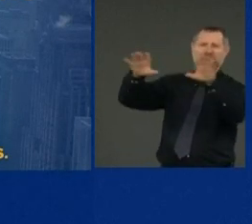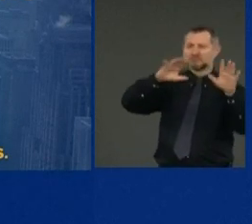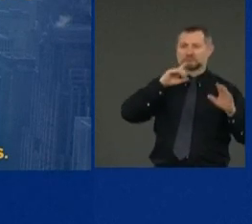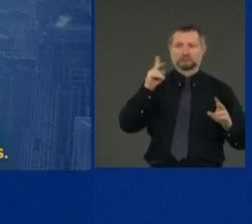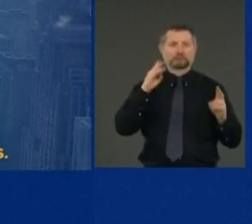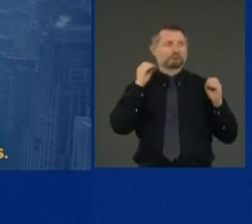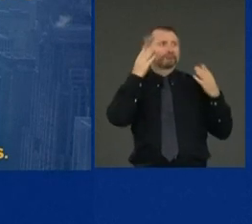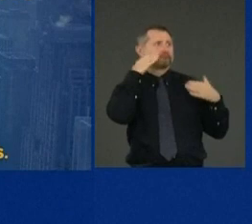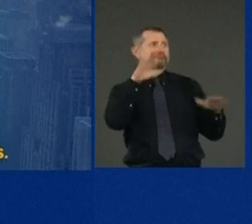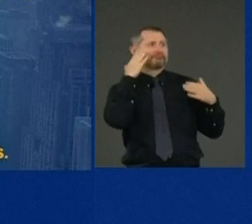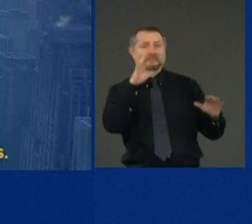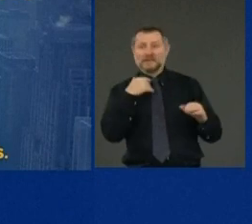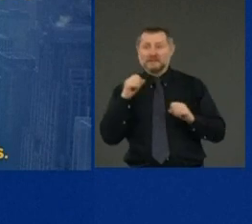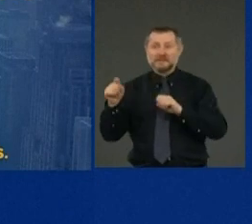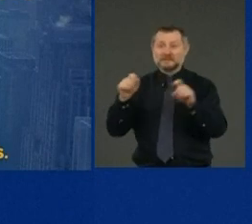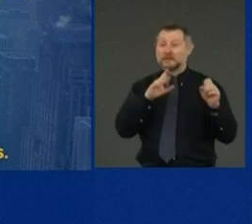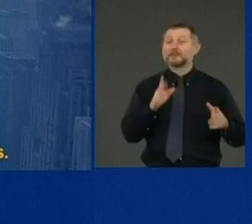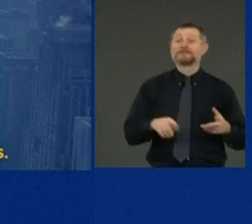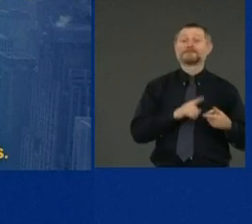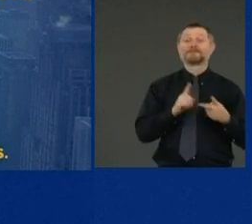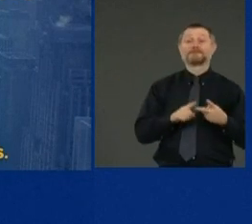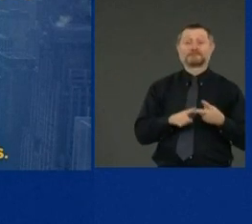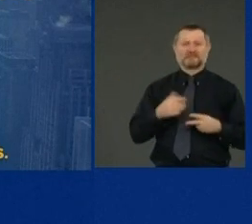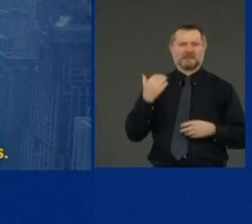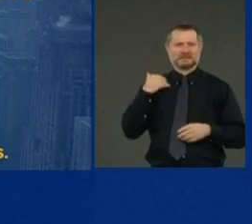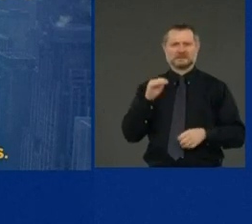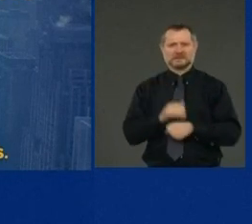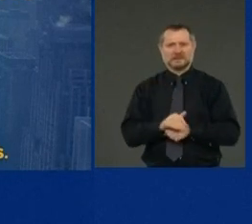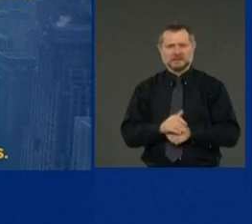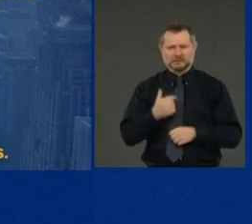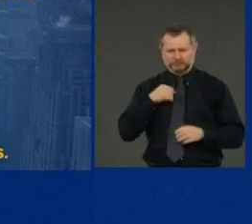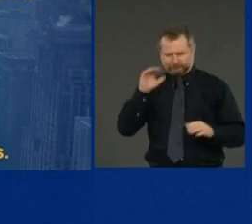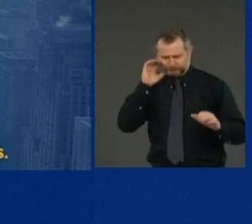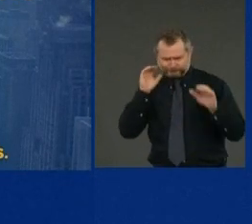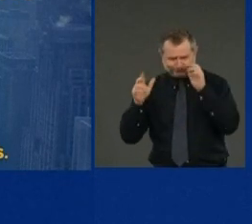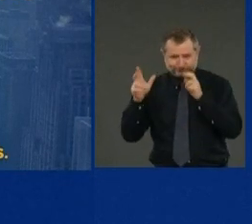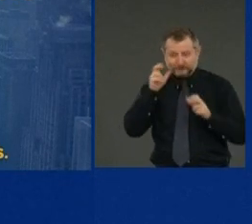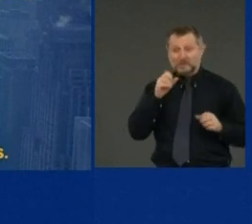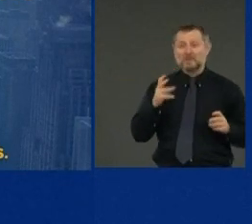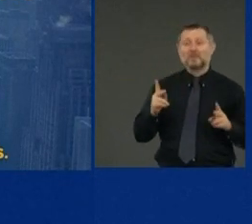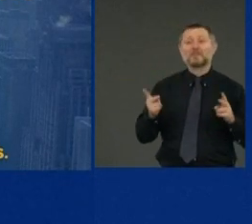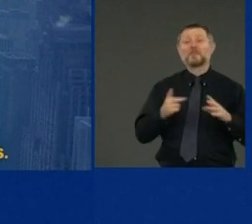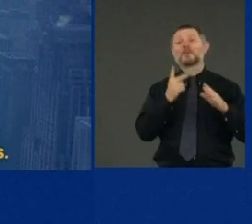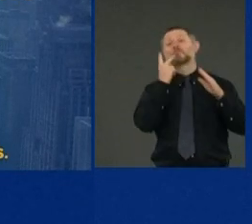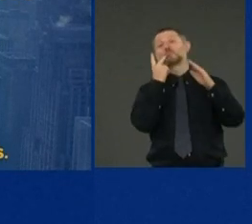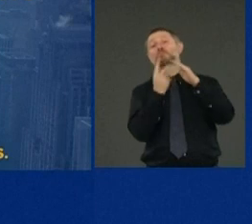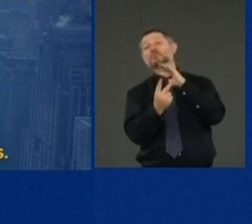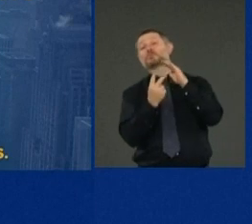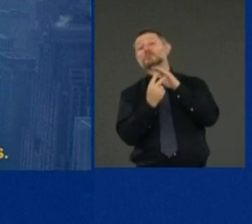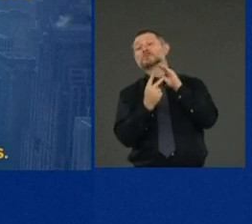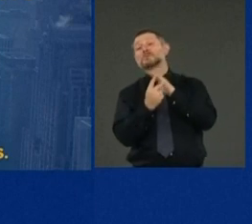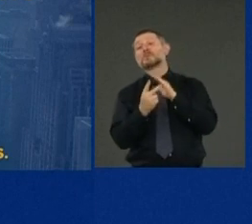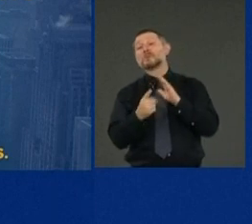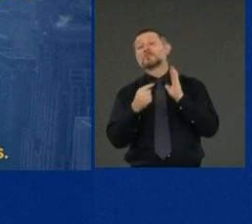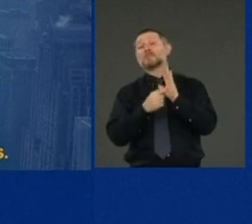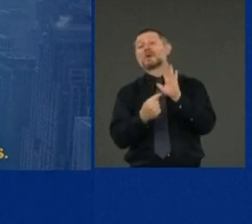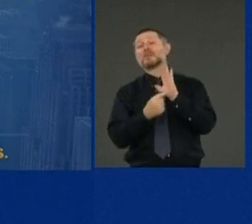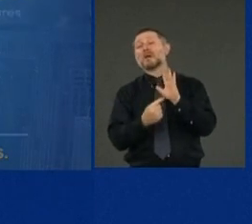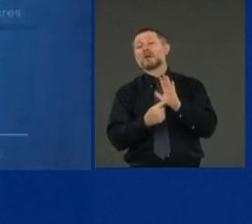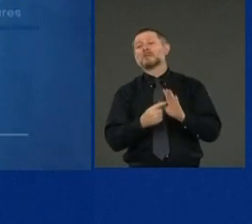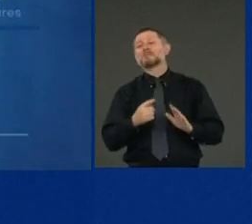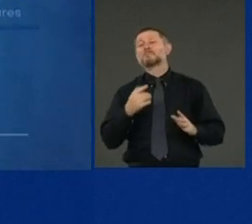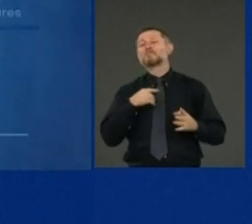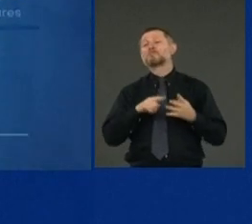Second myth, listening to them last night. All the projection models were wrong. No, the